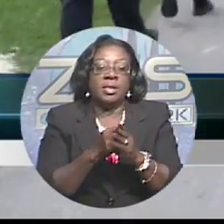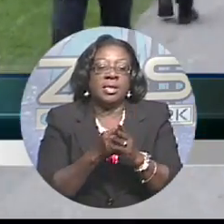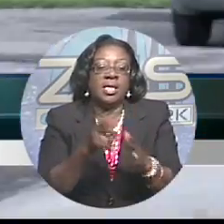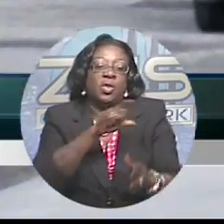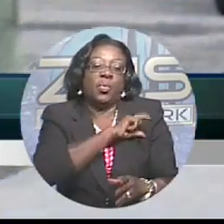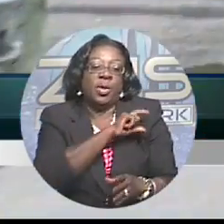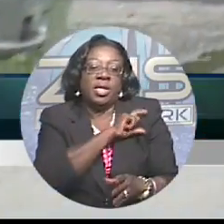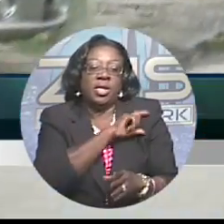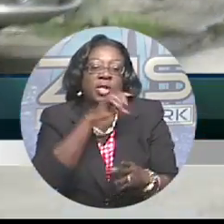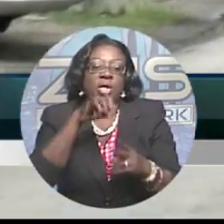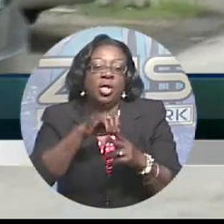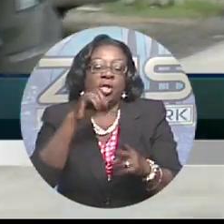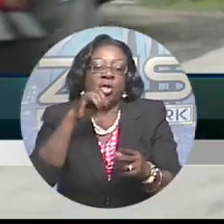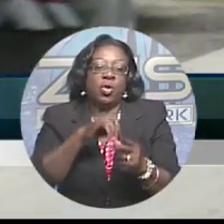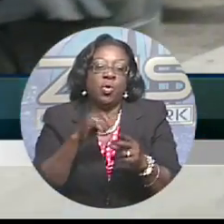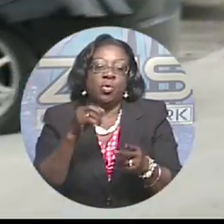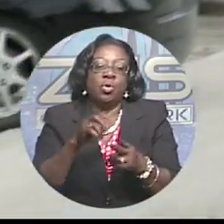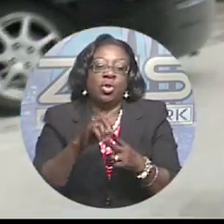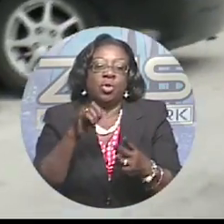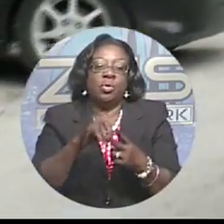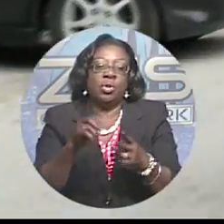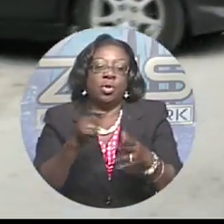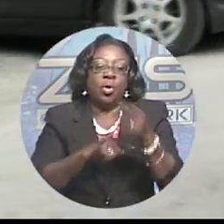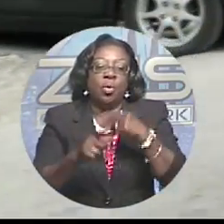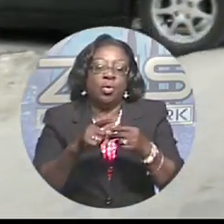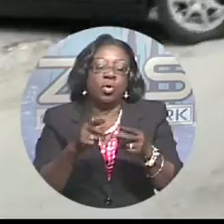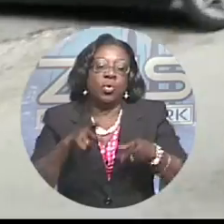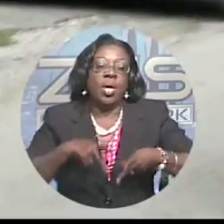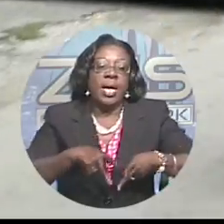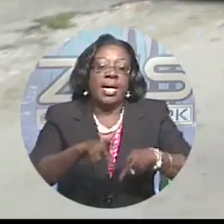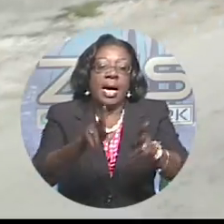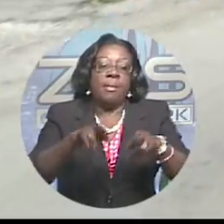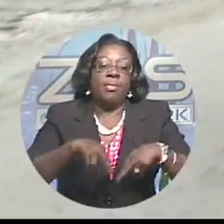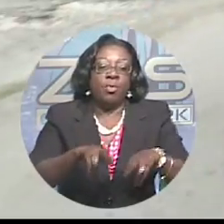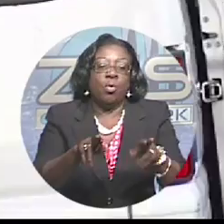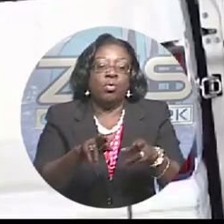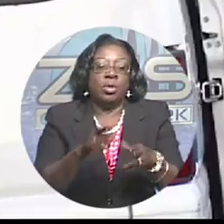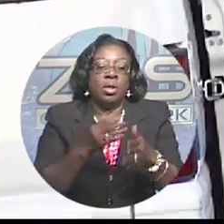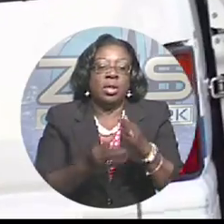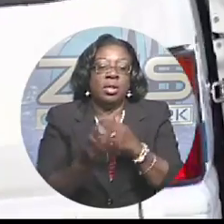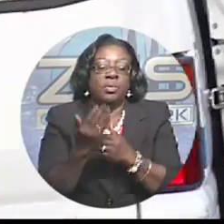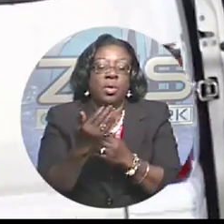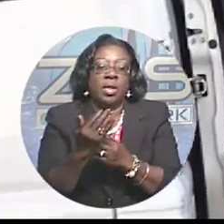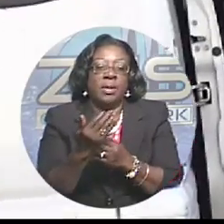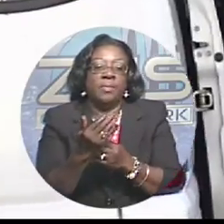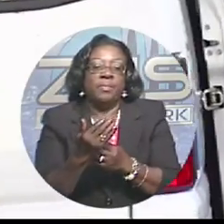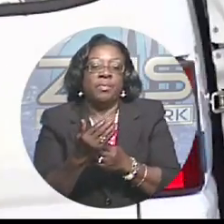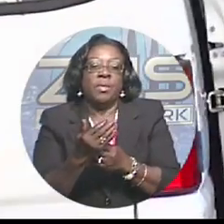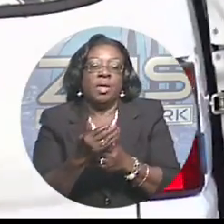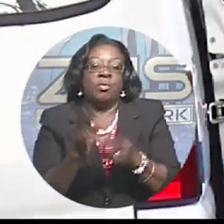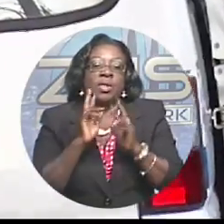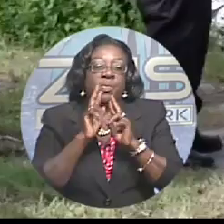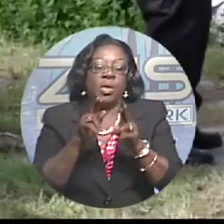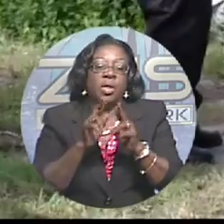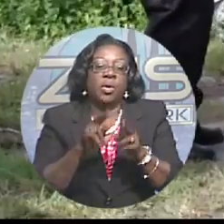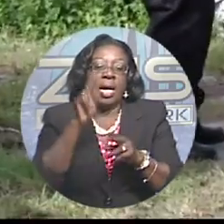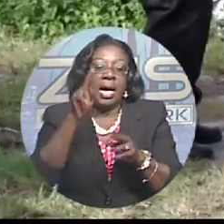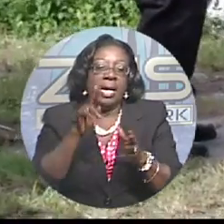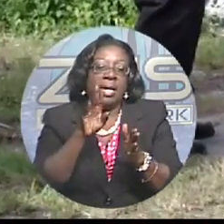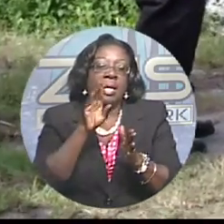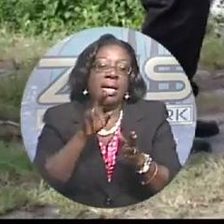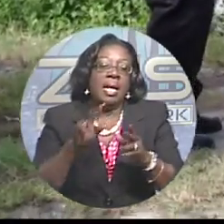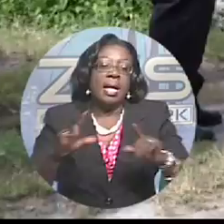Force's Selective Enforcement Unit have hit the ground running on the streets of New Providence responding to the high level of crime. So far this